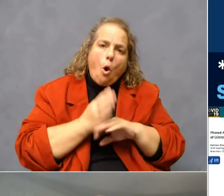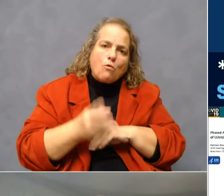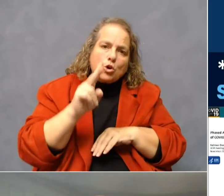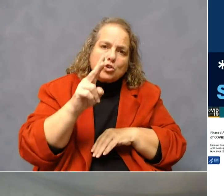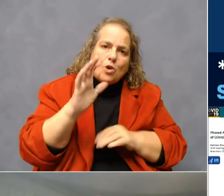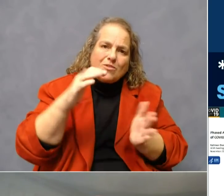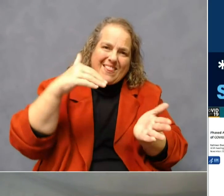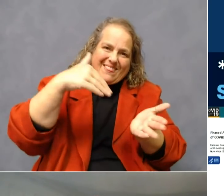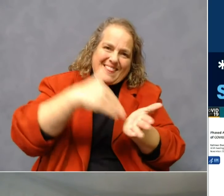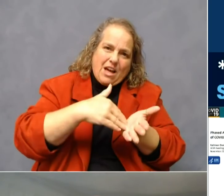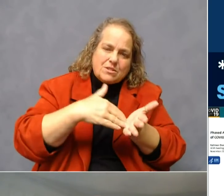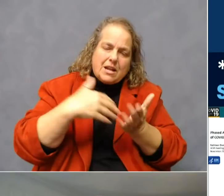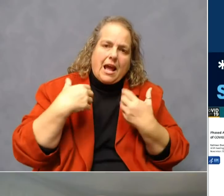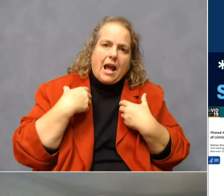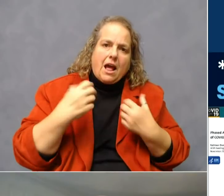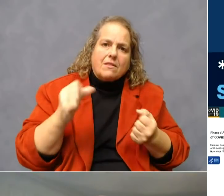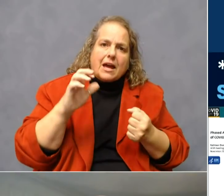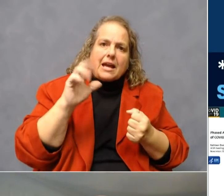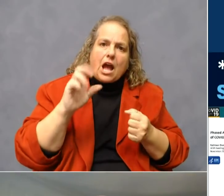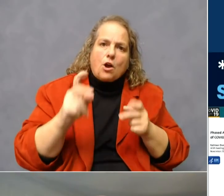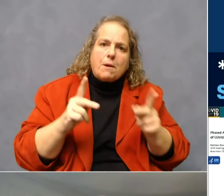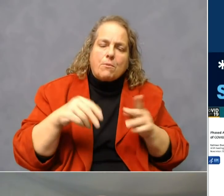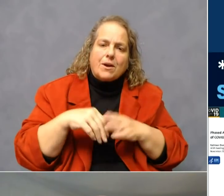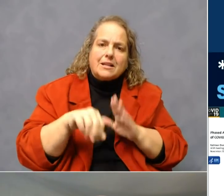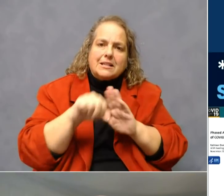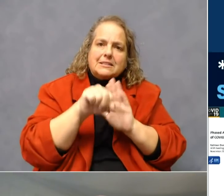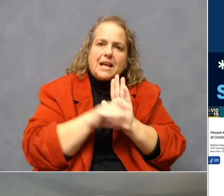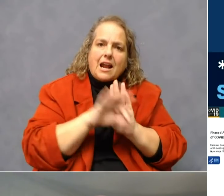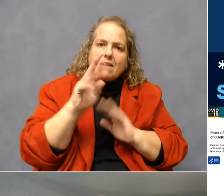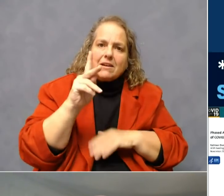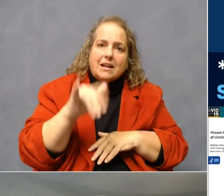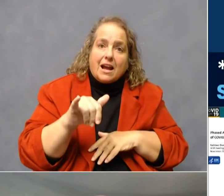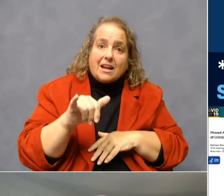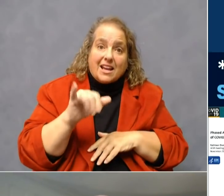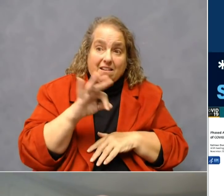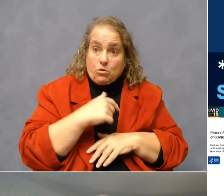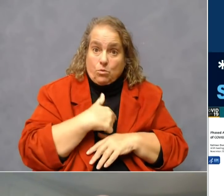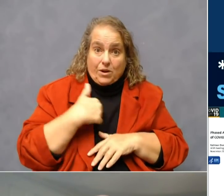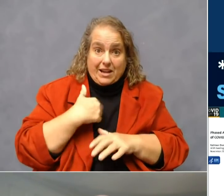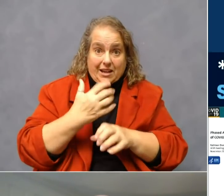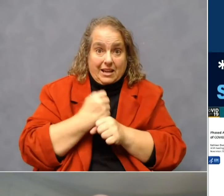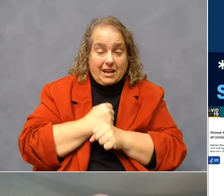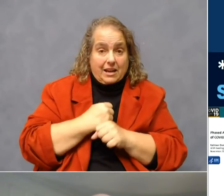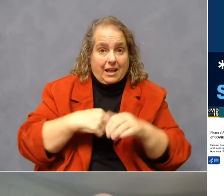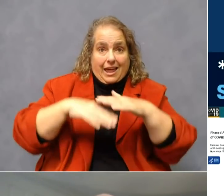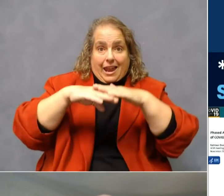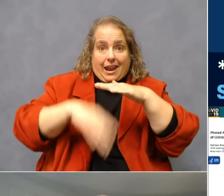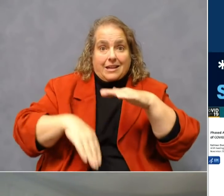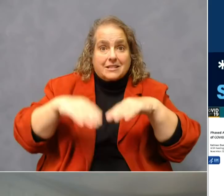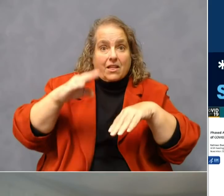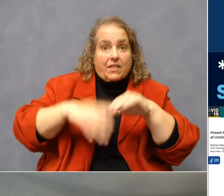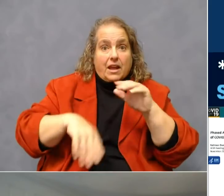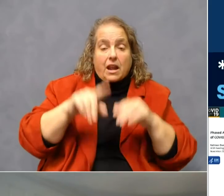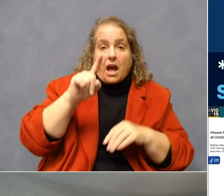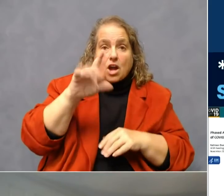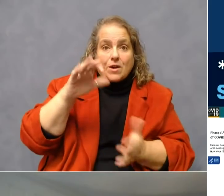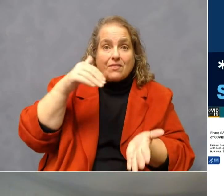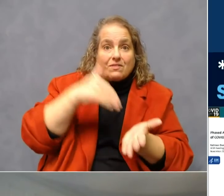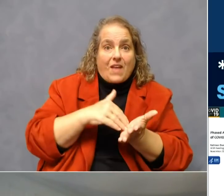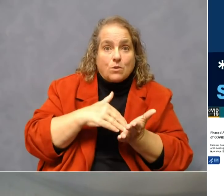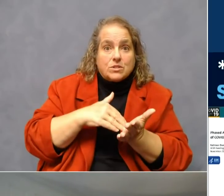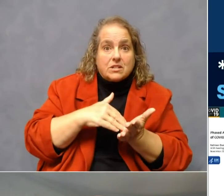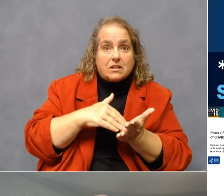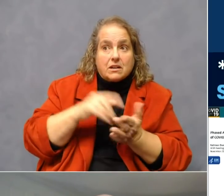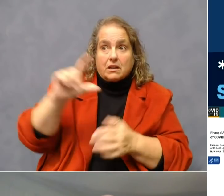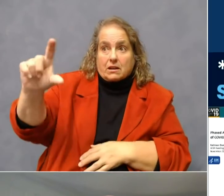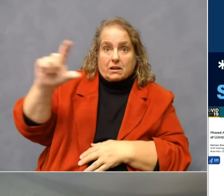Kentucky. And if we're only going to get less than 100,000 doses in the first month or month and a half, we're going to have to make sure